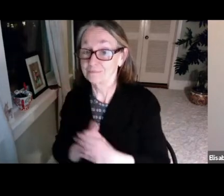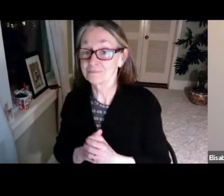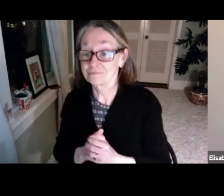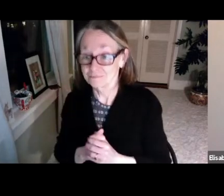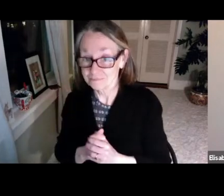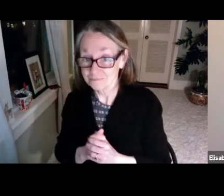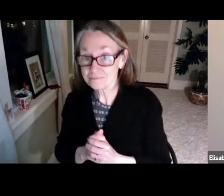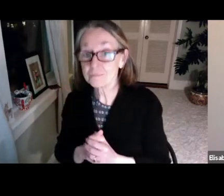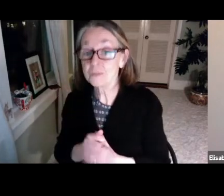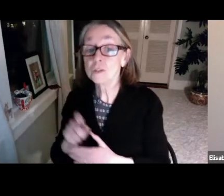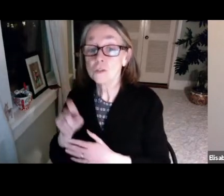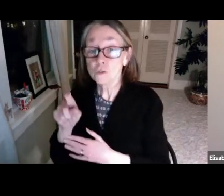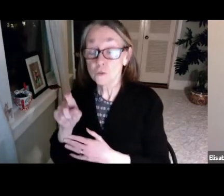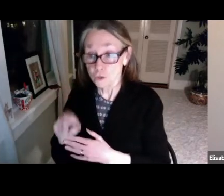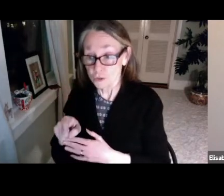you should